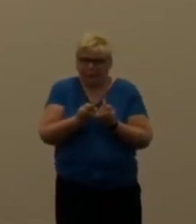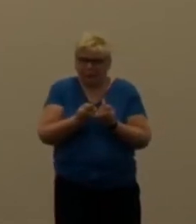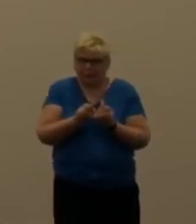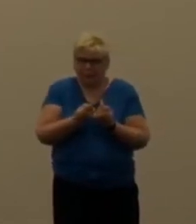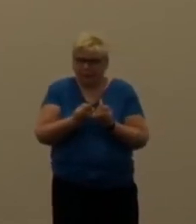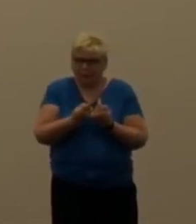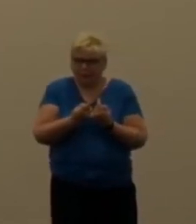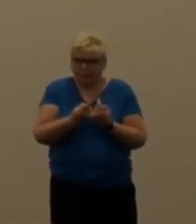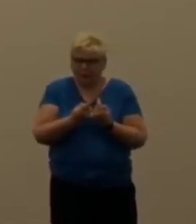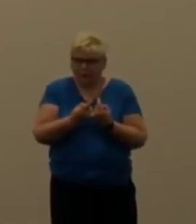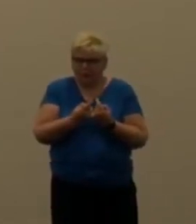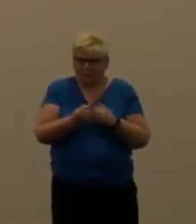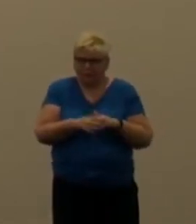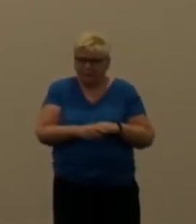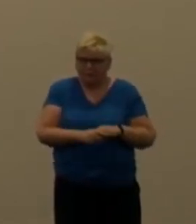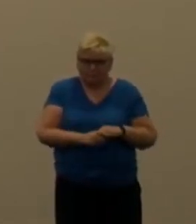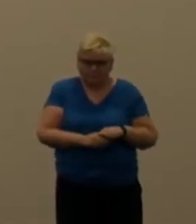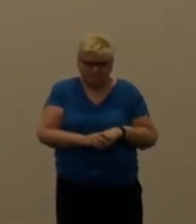other